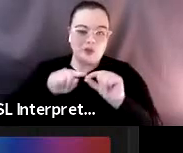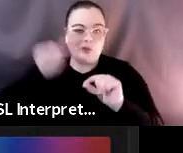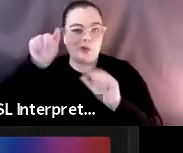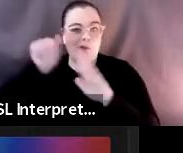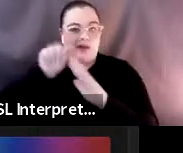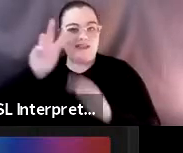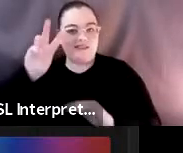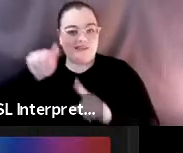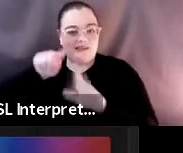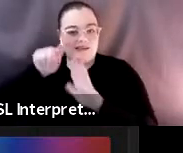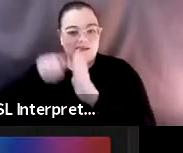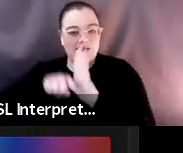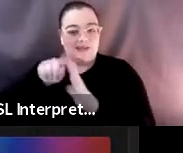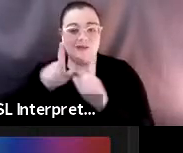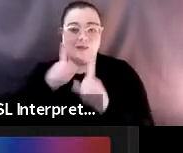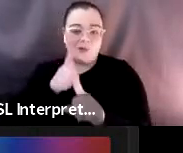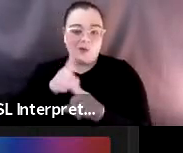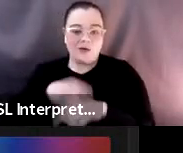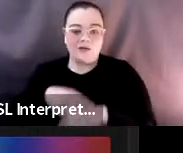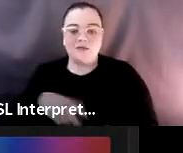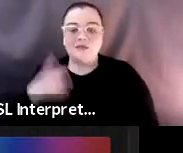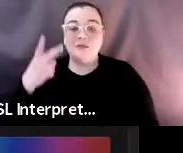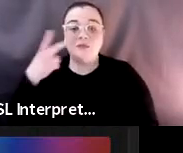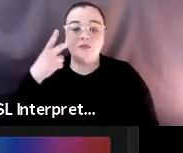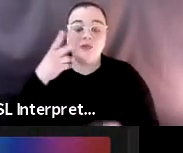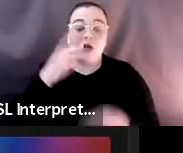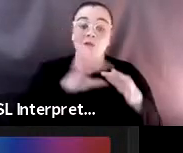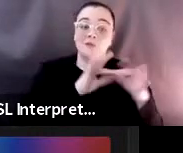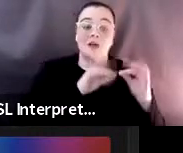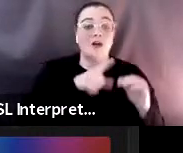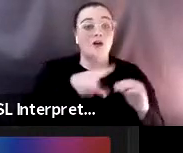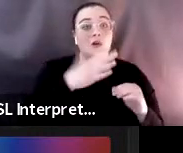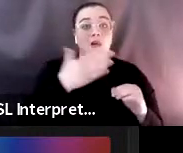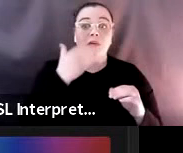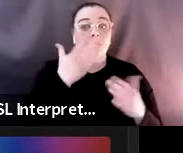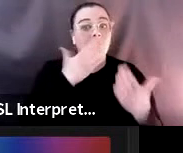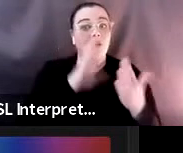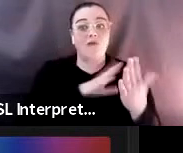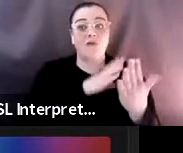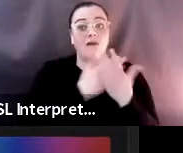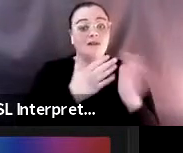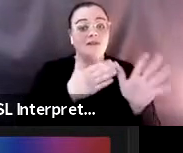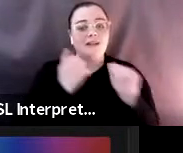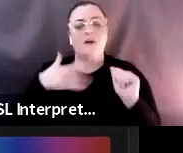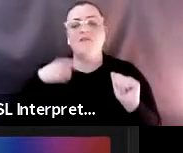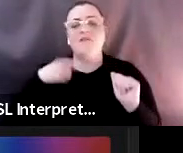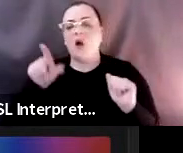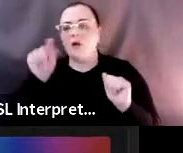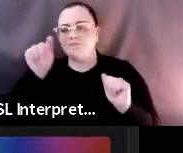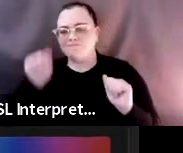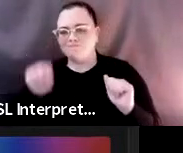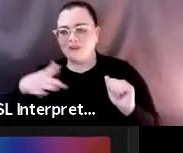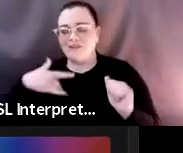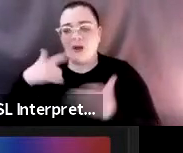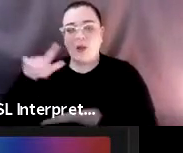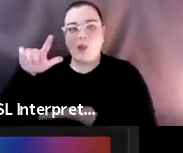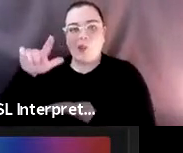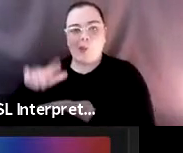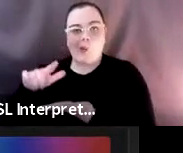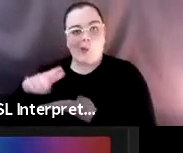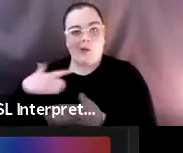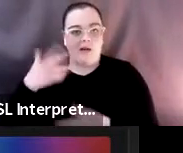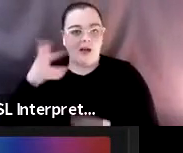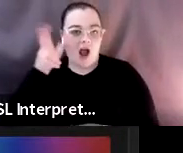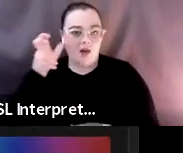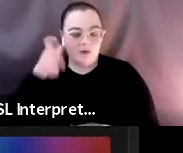are. You're the best. Thank you for getting here so quickly. So that feels a little bit low. So how would we correct that? Well, there's a couple different ways.